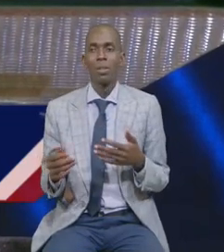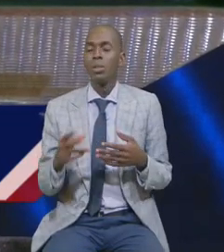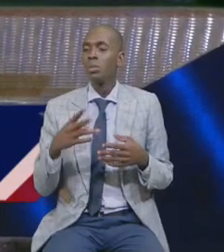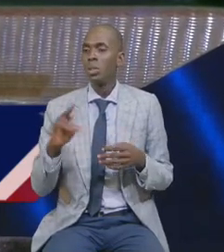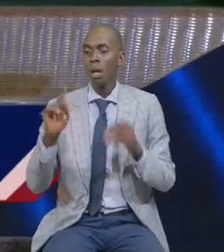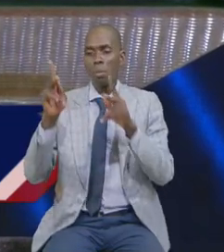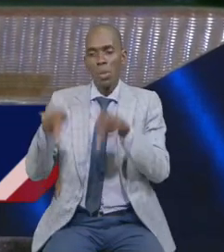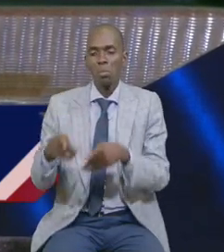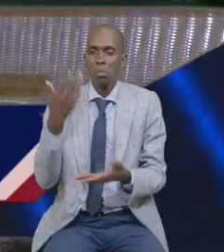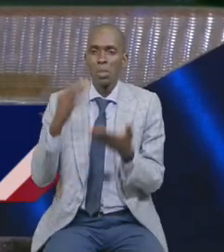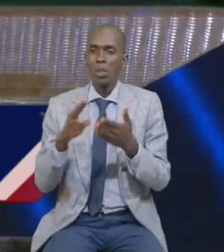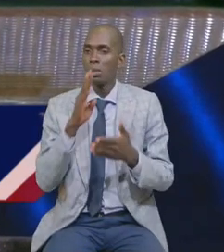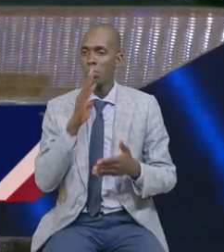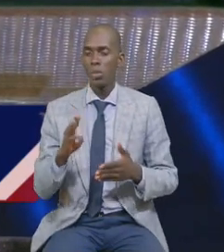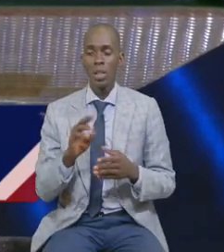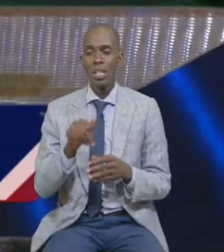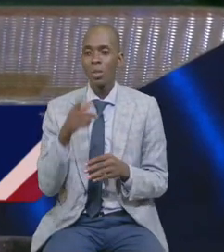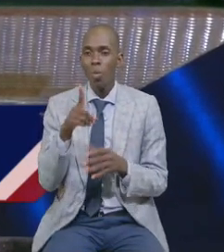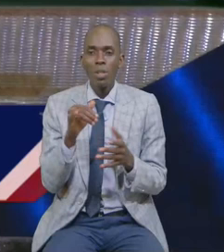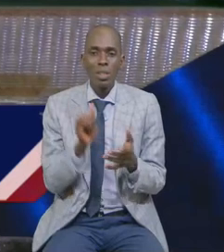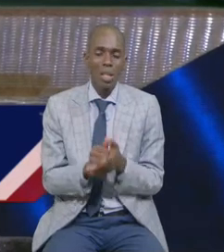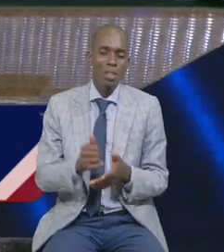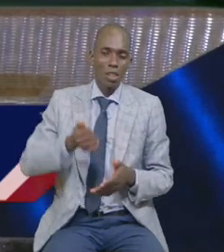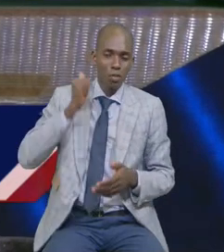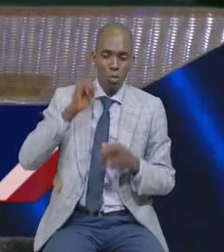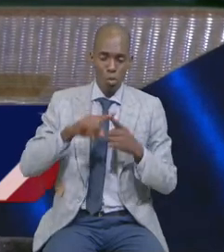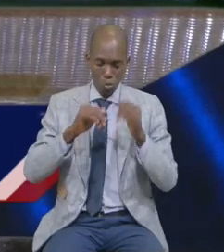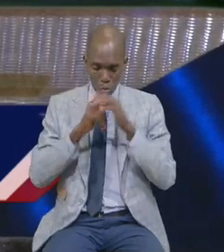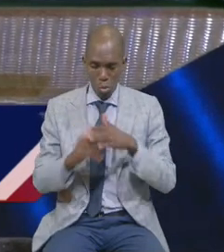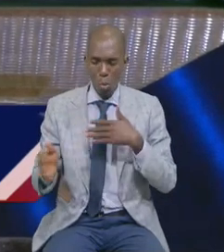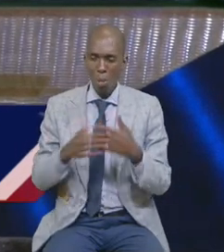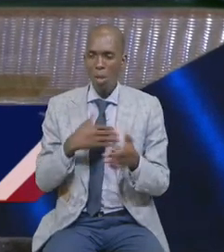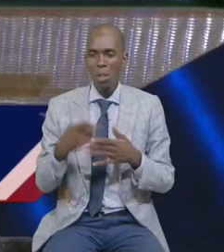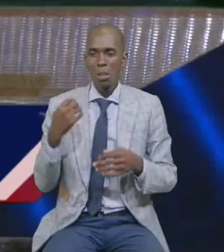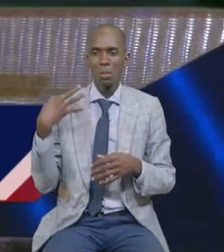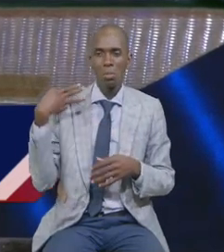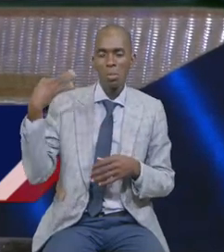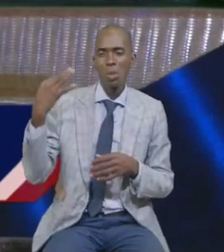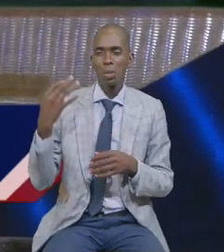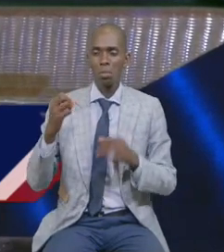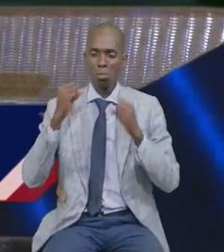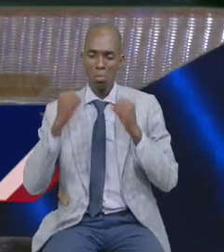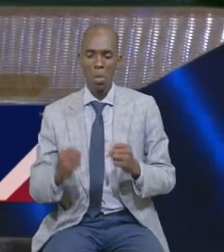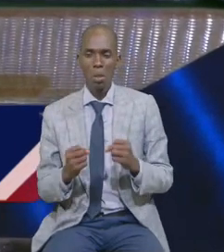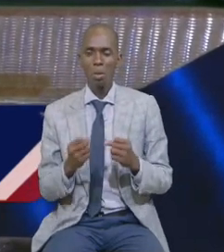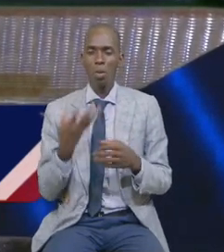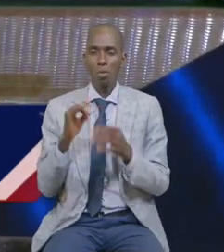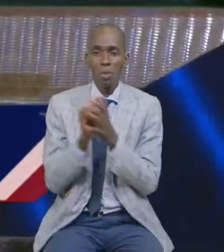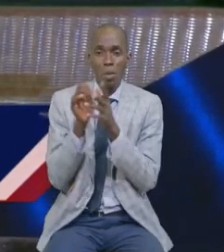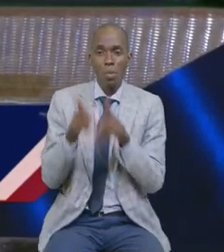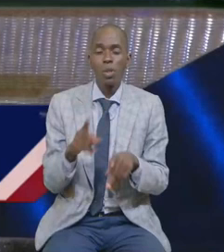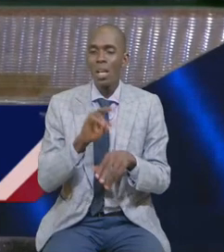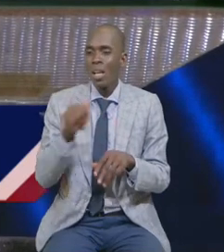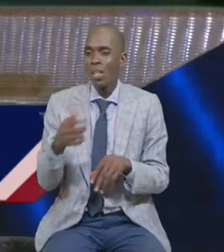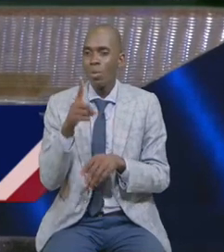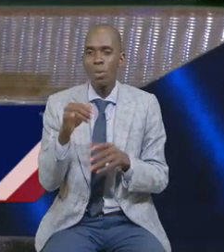whosoever it is, falleth not down. Whatever his position or power or connections, whoso falleth